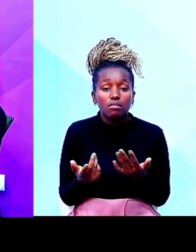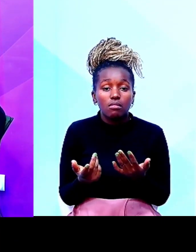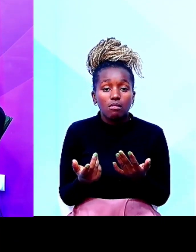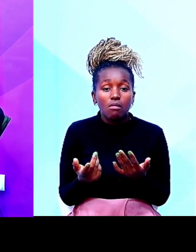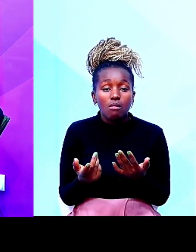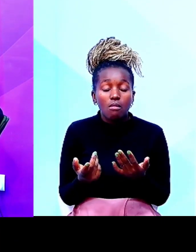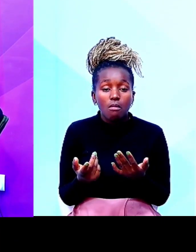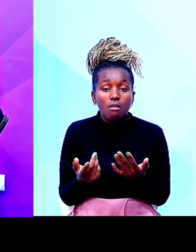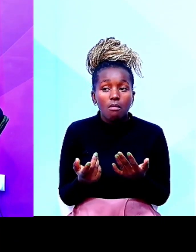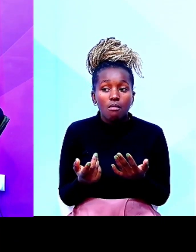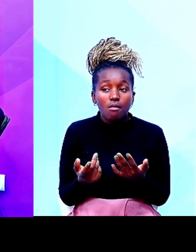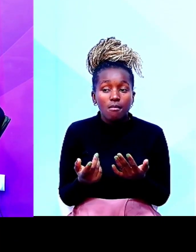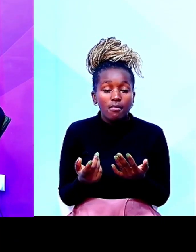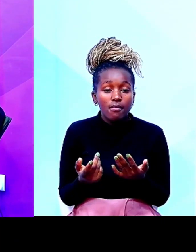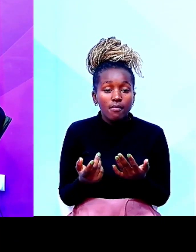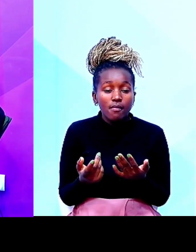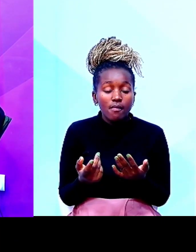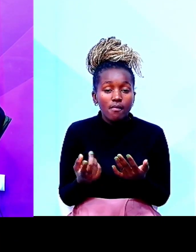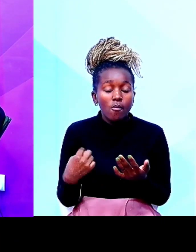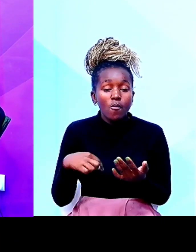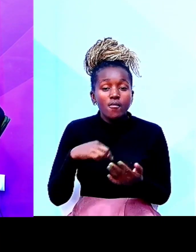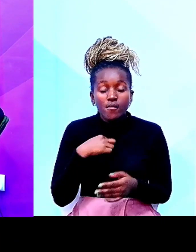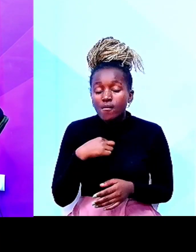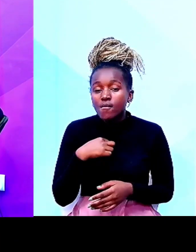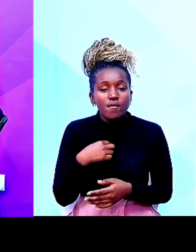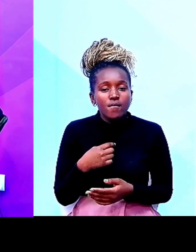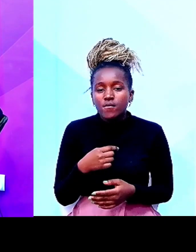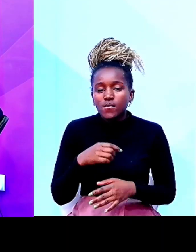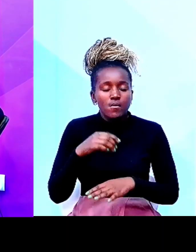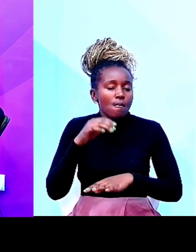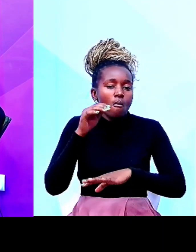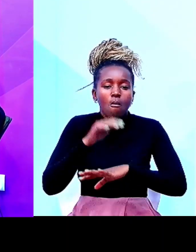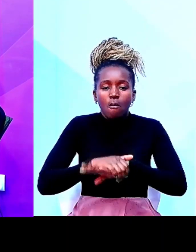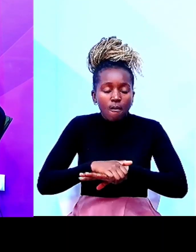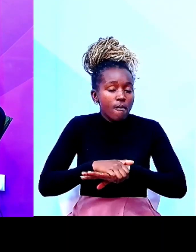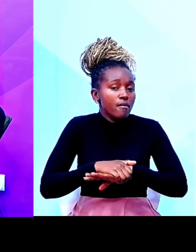don't have a way of getting medication.